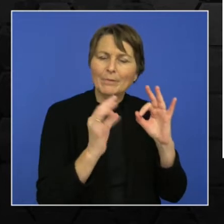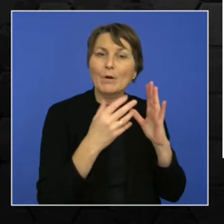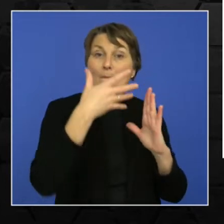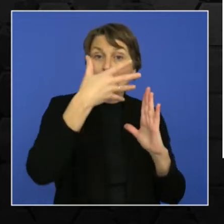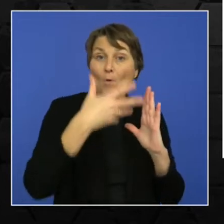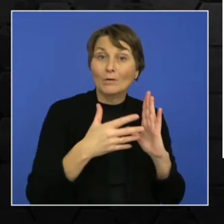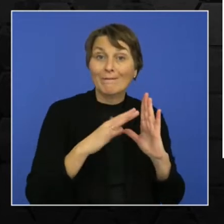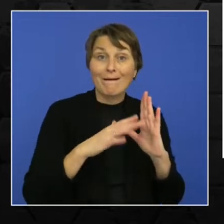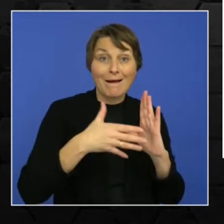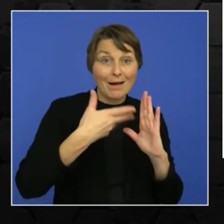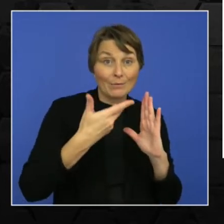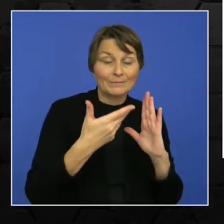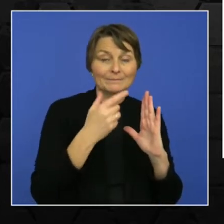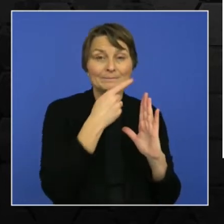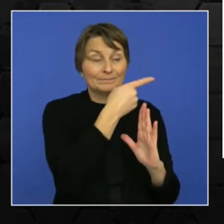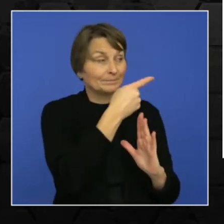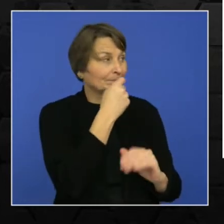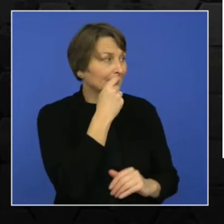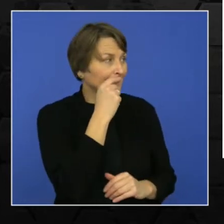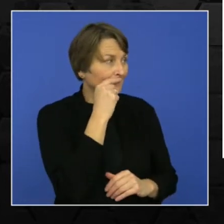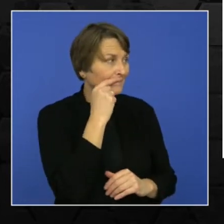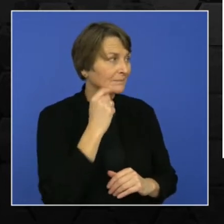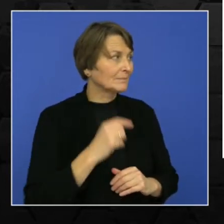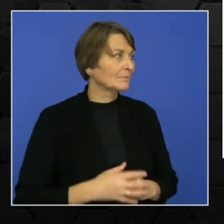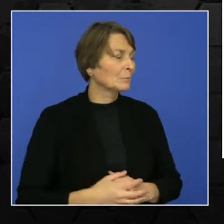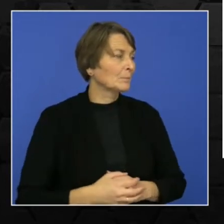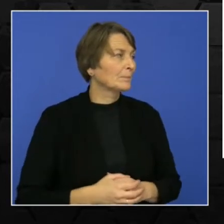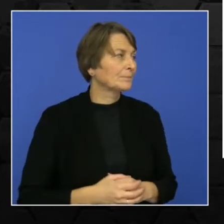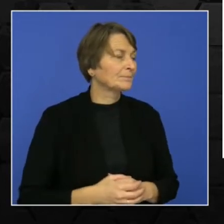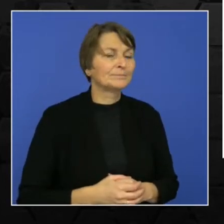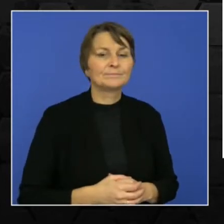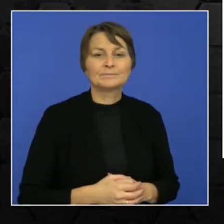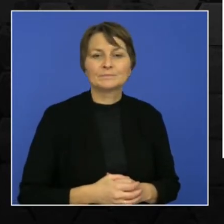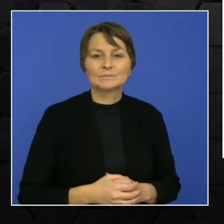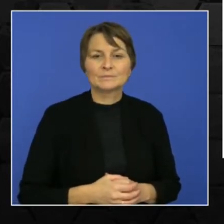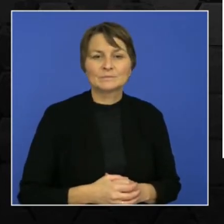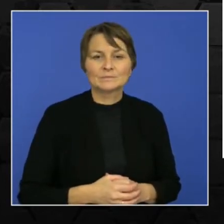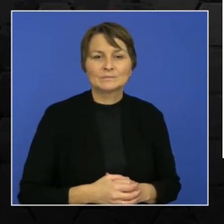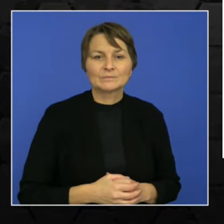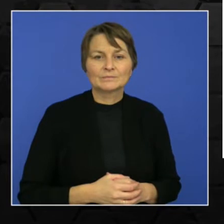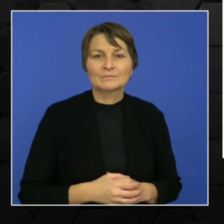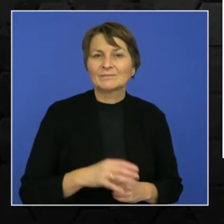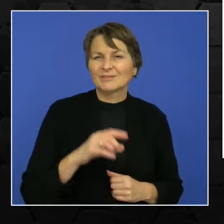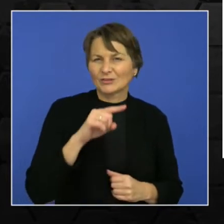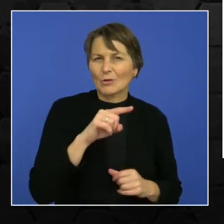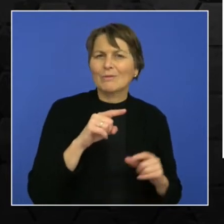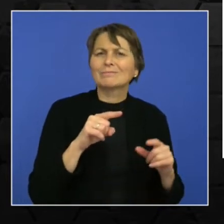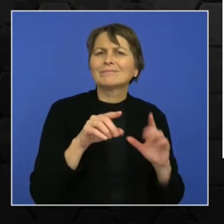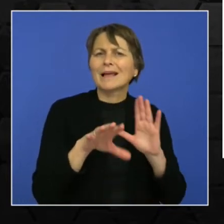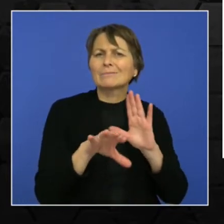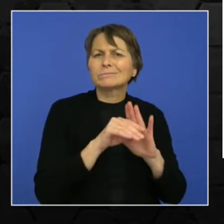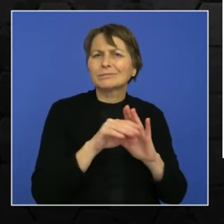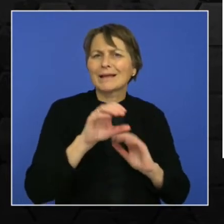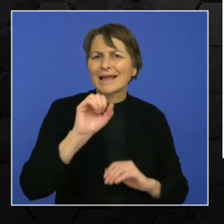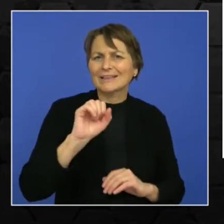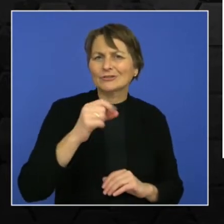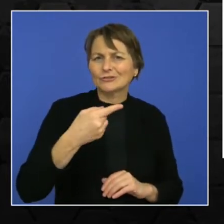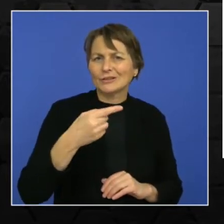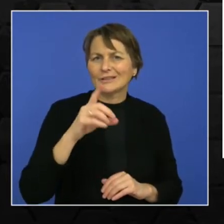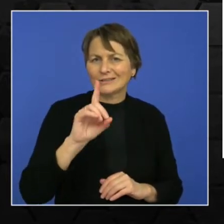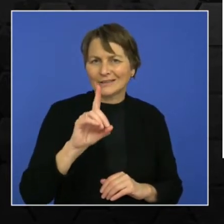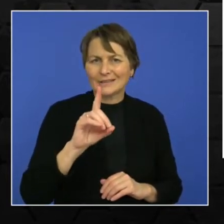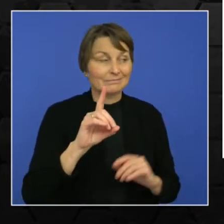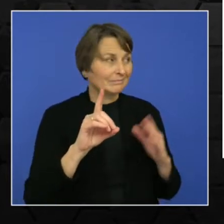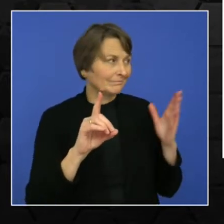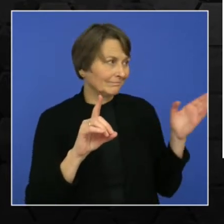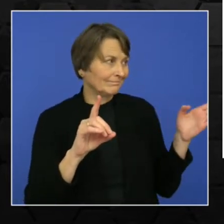just I'm using a model optimizer called SGD, that is stochastic gradient descent. And those who are pretty much familiar with machine learning, they